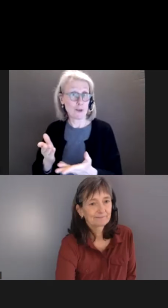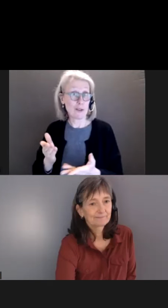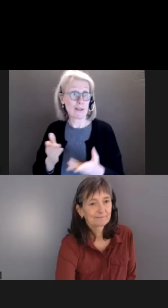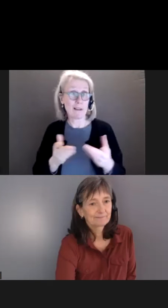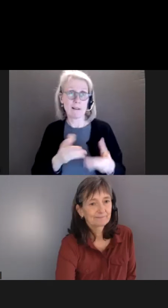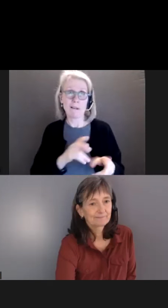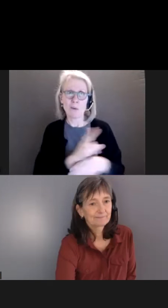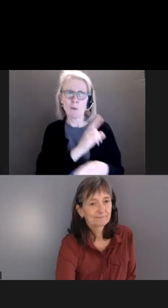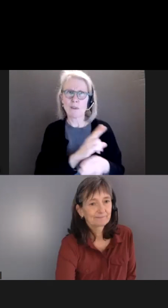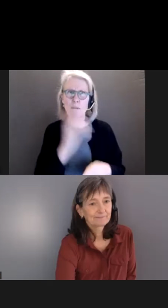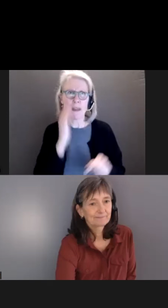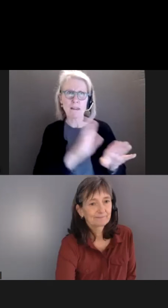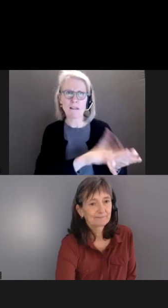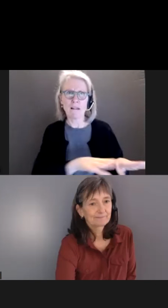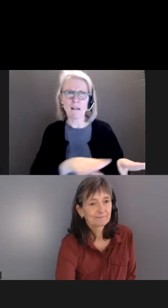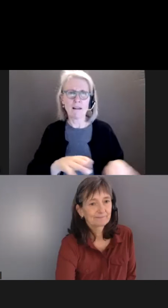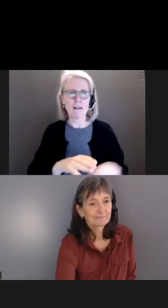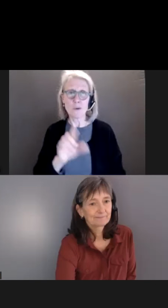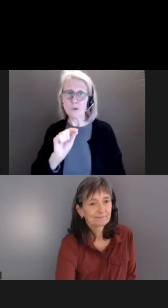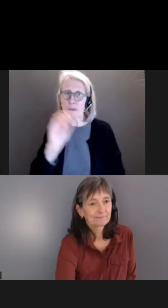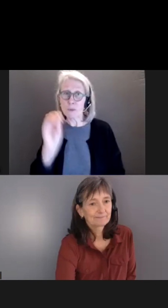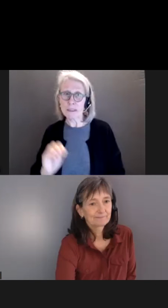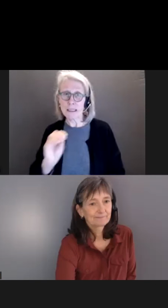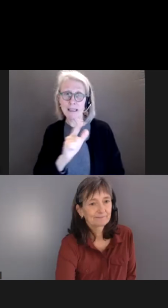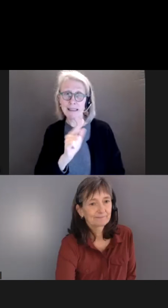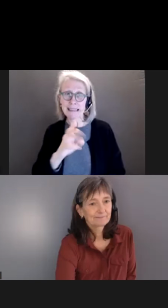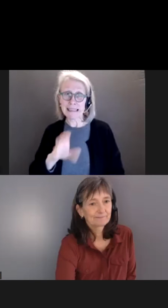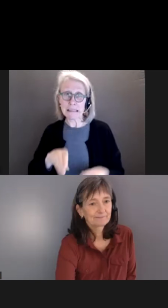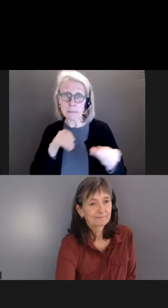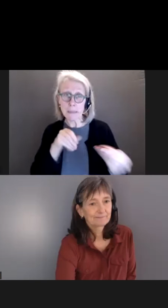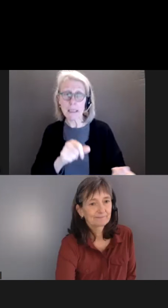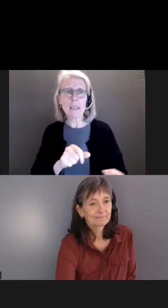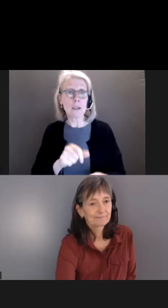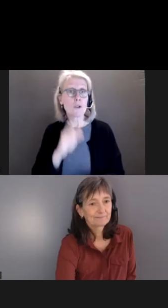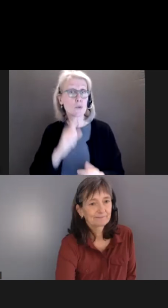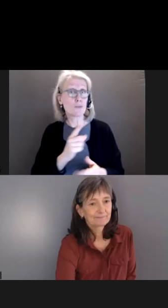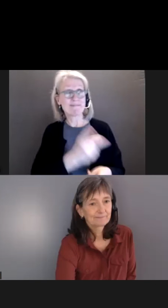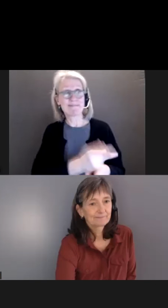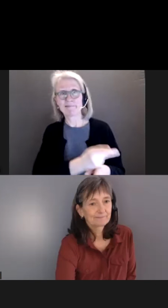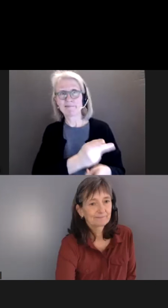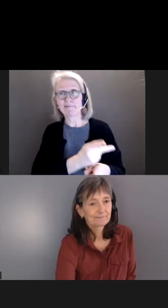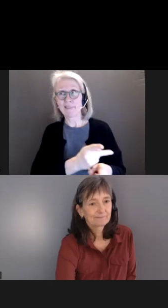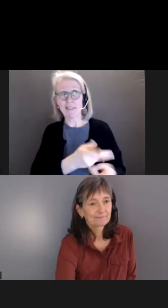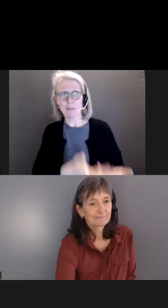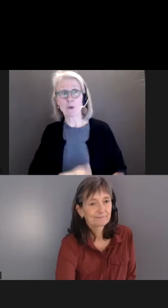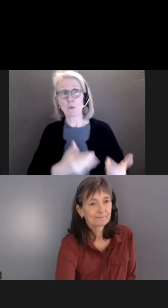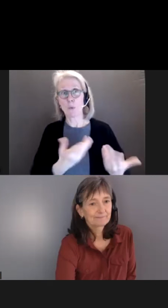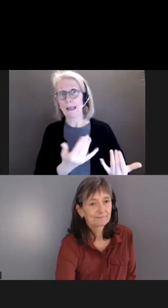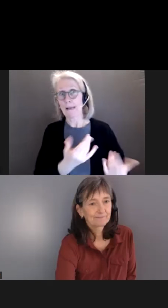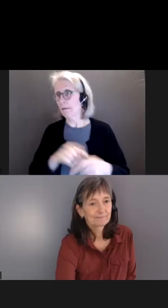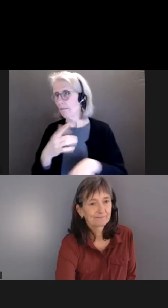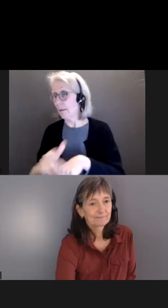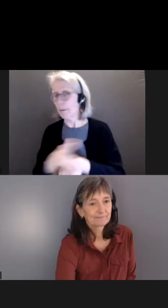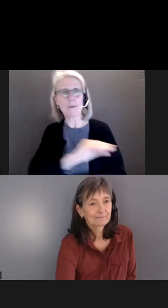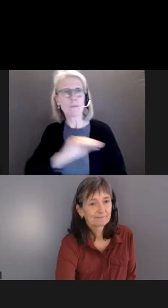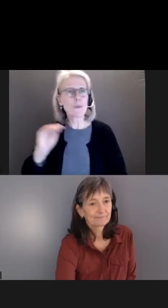about 20% of Canada's long-term care expenditures are spent on housing people in publicly funded hospitals, owing